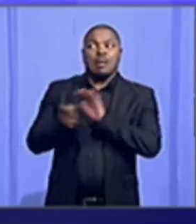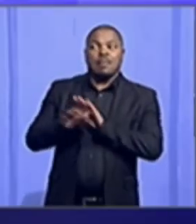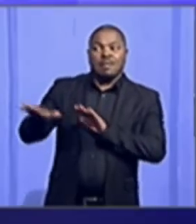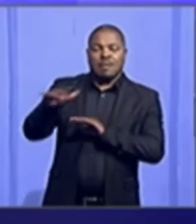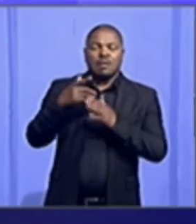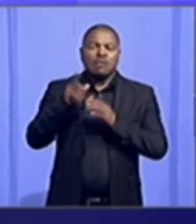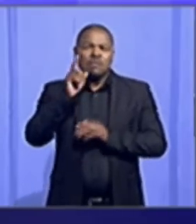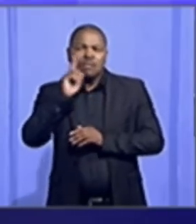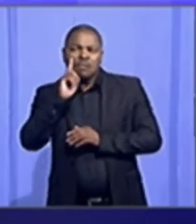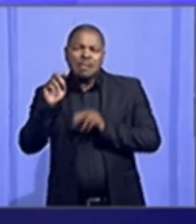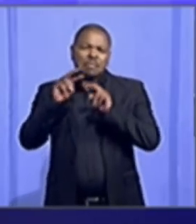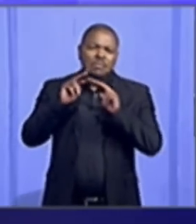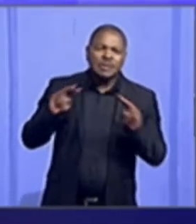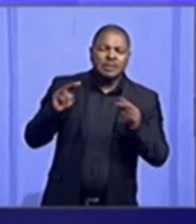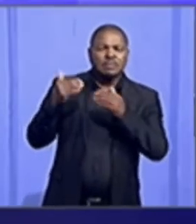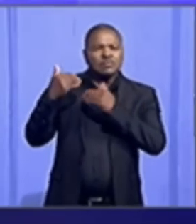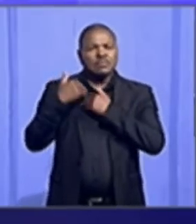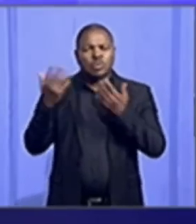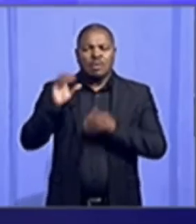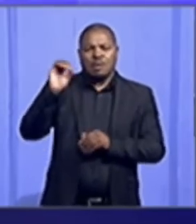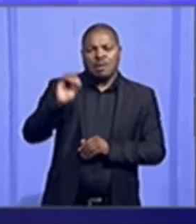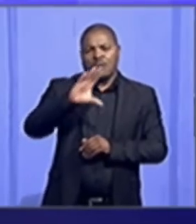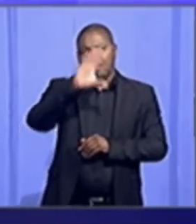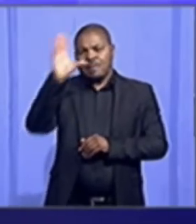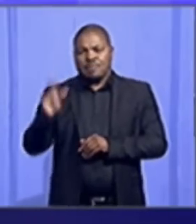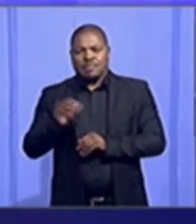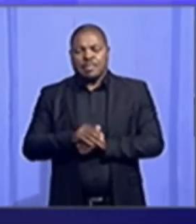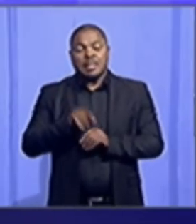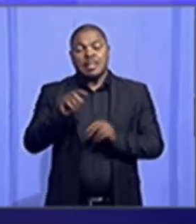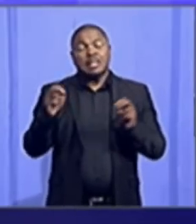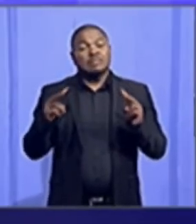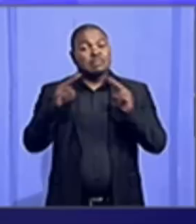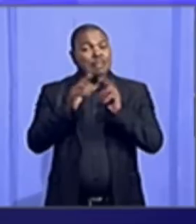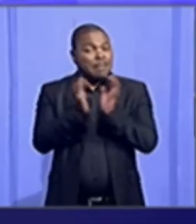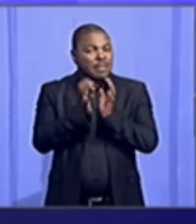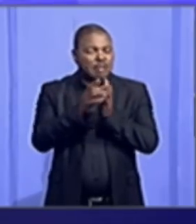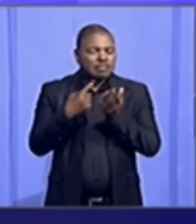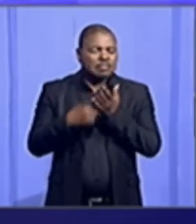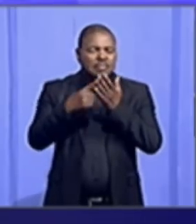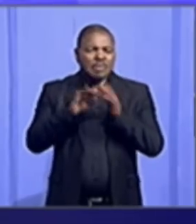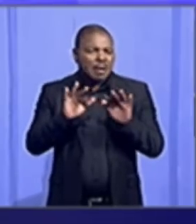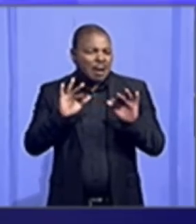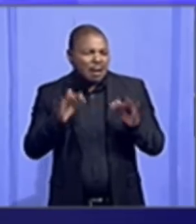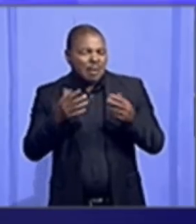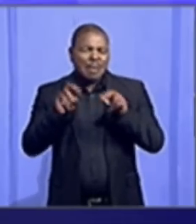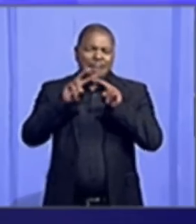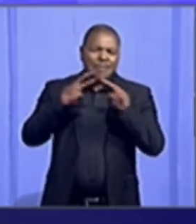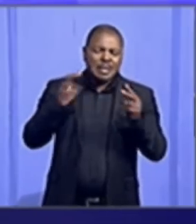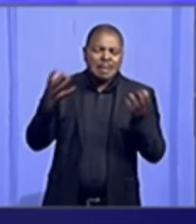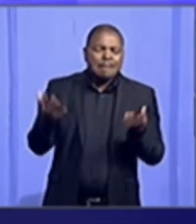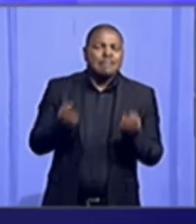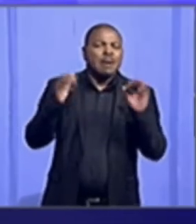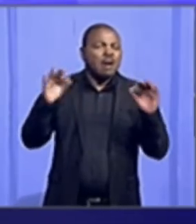a hajwale a kgotso le tshireletso Afrika. Seboka sena se tla boela se shebe mekgwa ya ho fihlella kgotso le botsitso